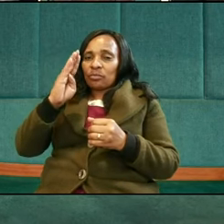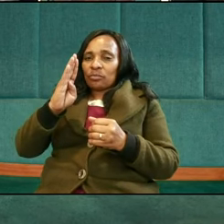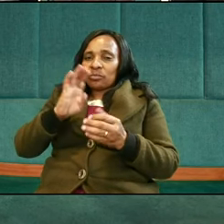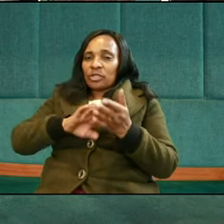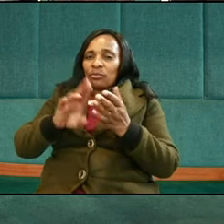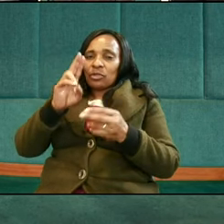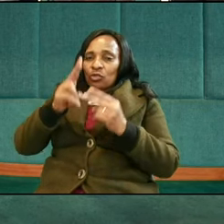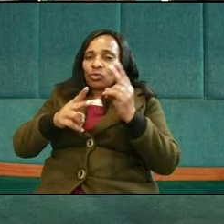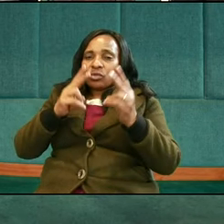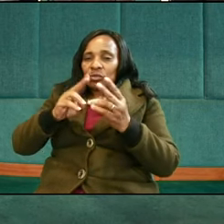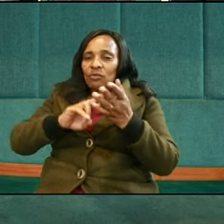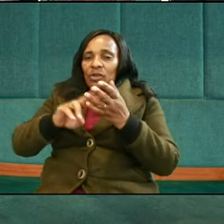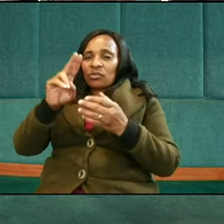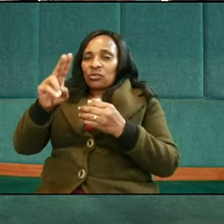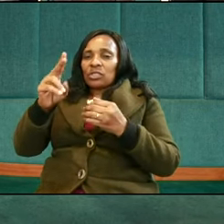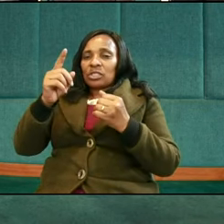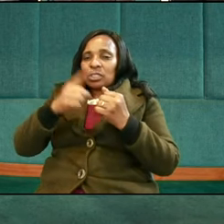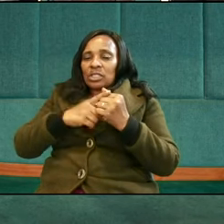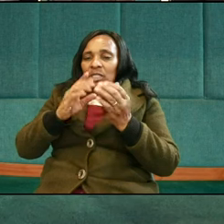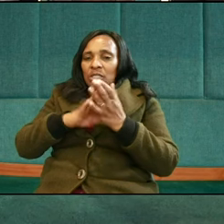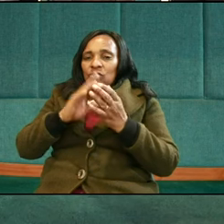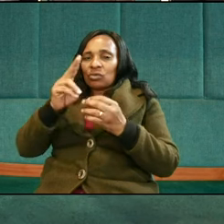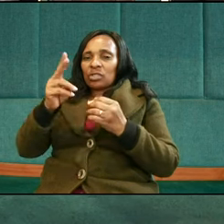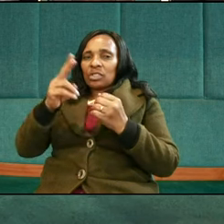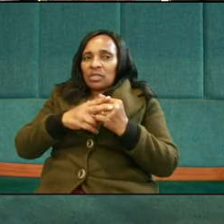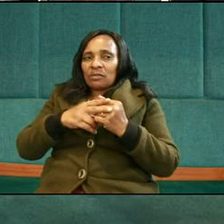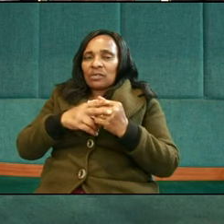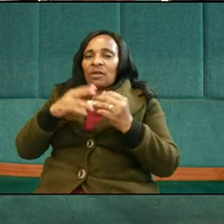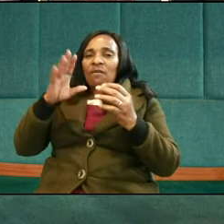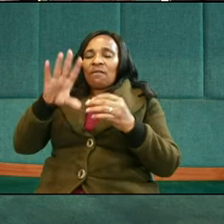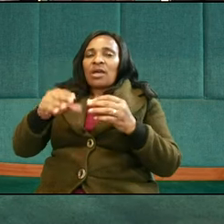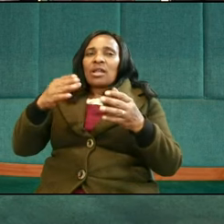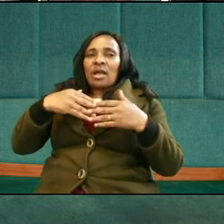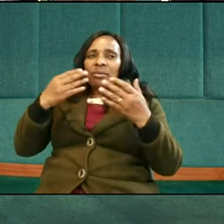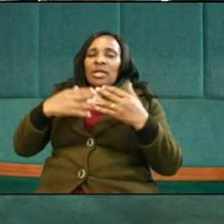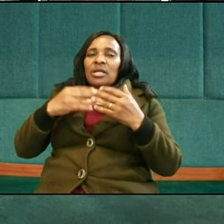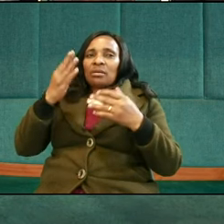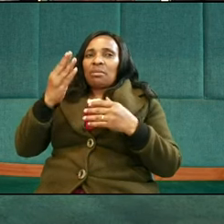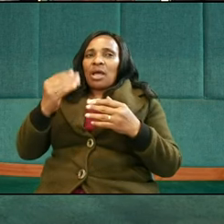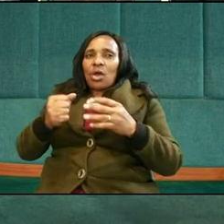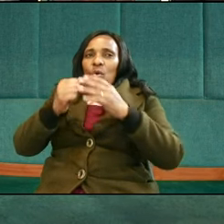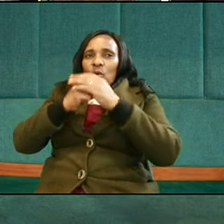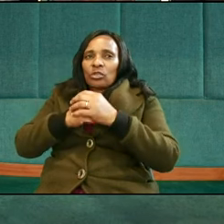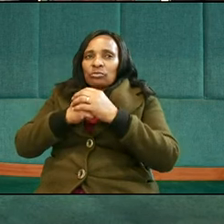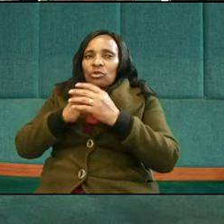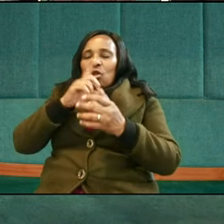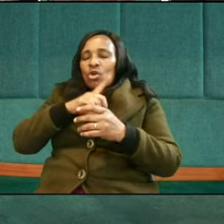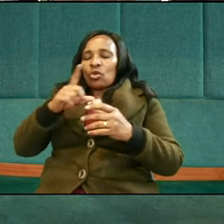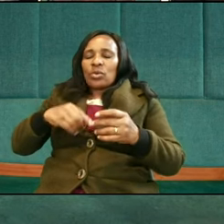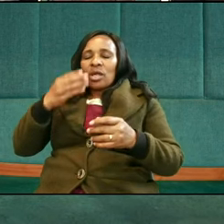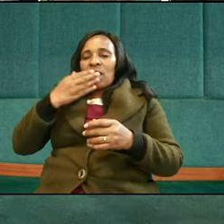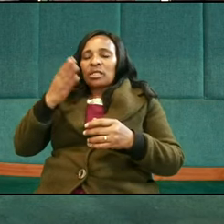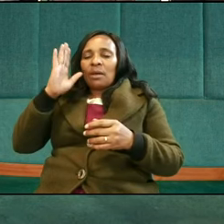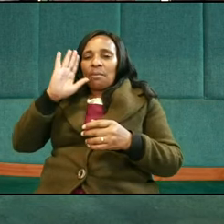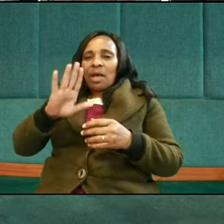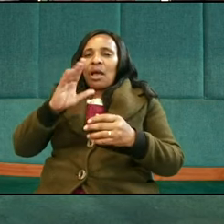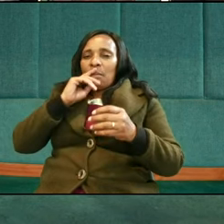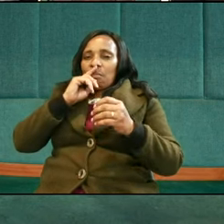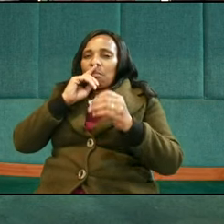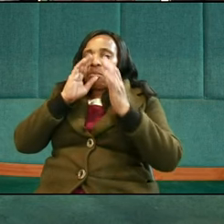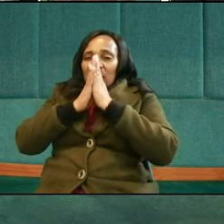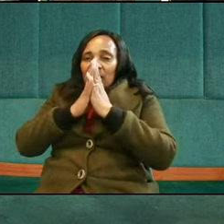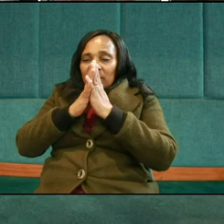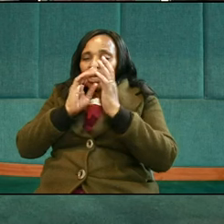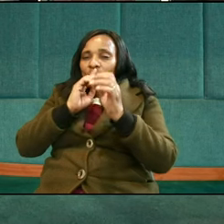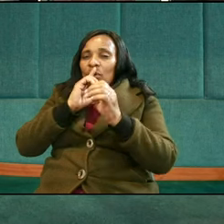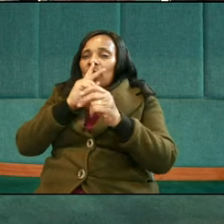verse 26 and 27. Mm-hmm. "And you'll find happiness by worshipping him. God will answer your prayers, and you'll keep the promises you